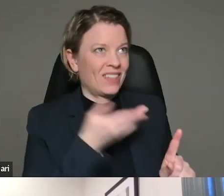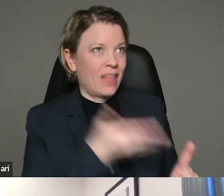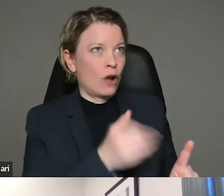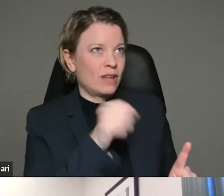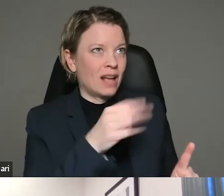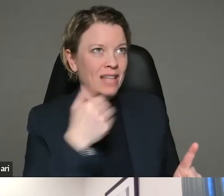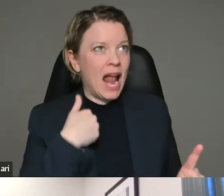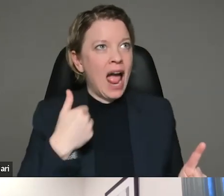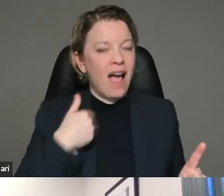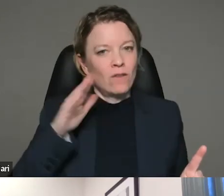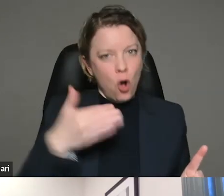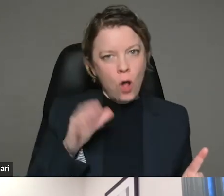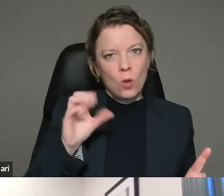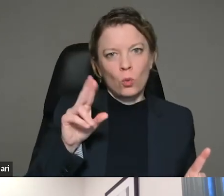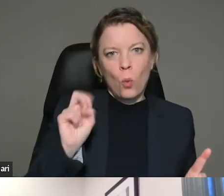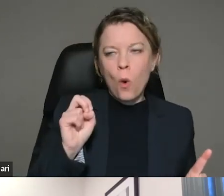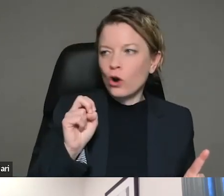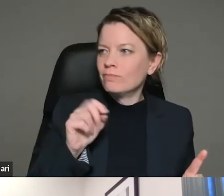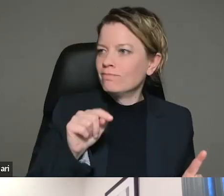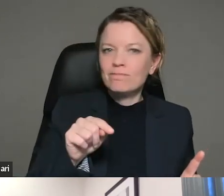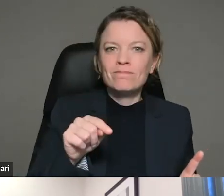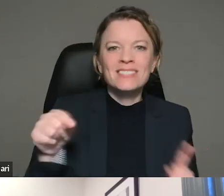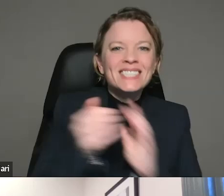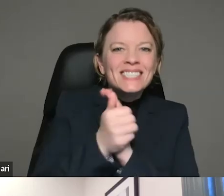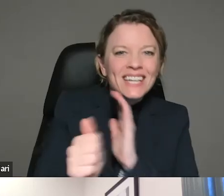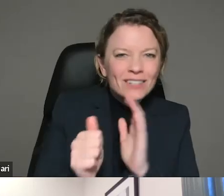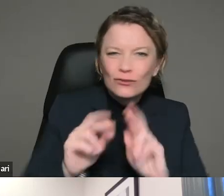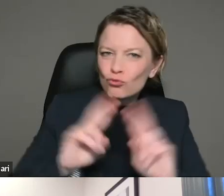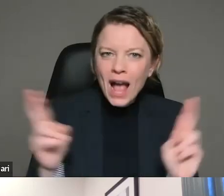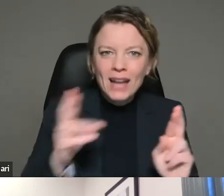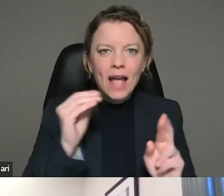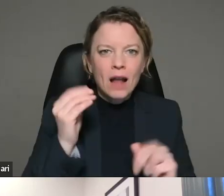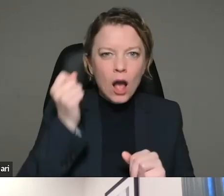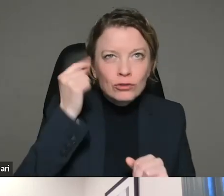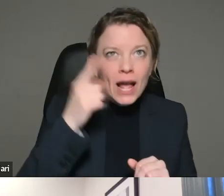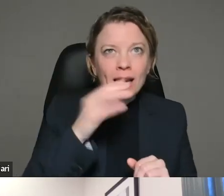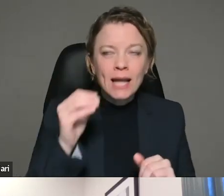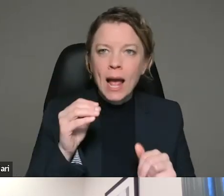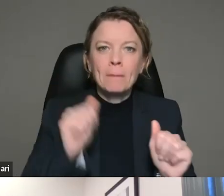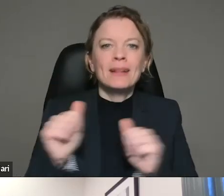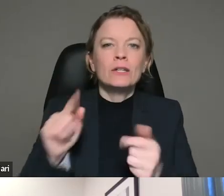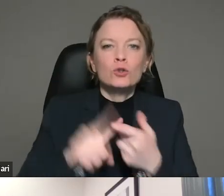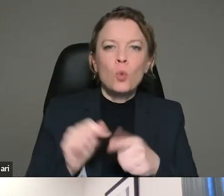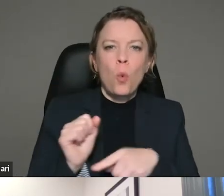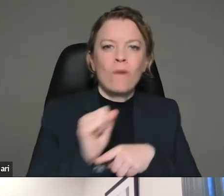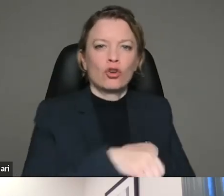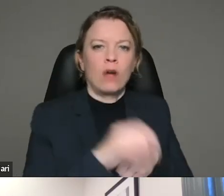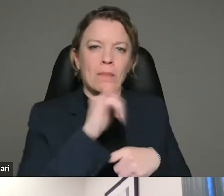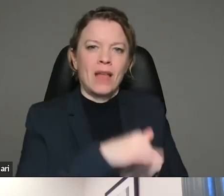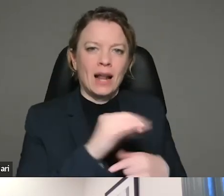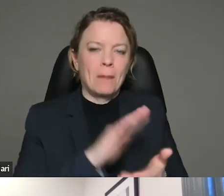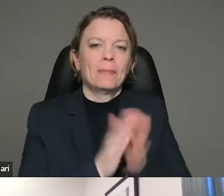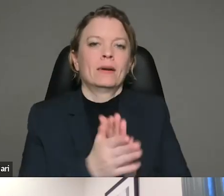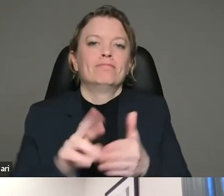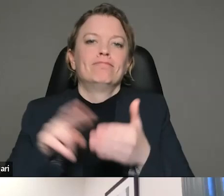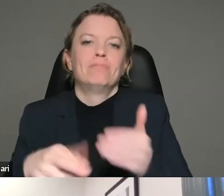all the core, you know, skills and understand it and bandwidth to be able to overcome it and come out better on the other